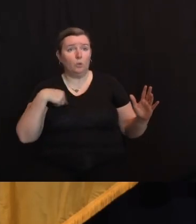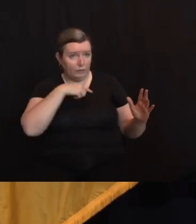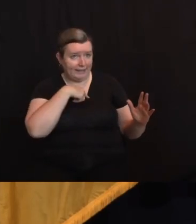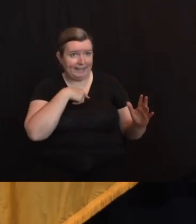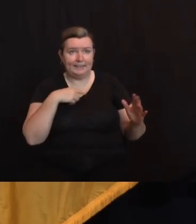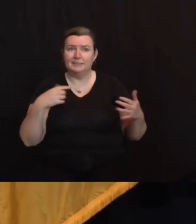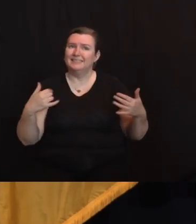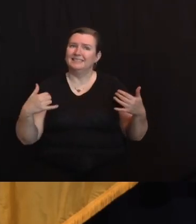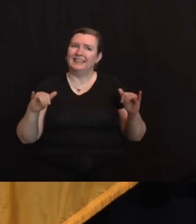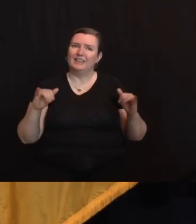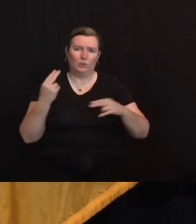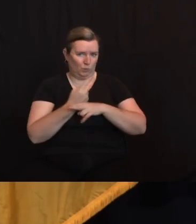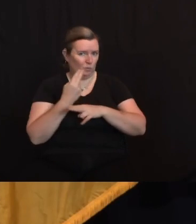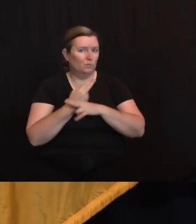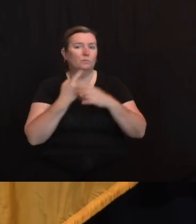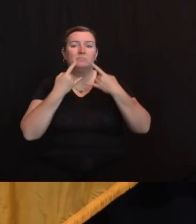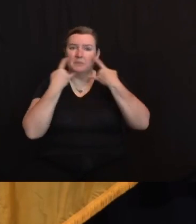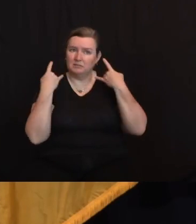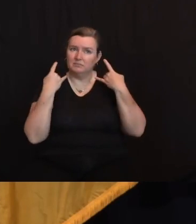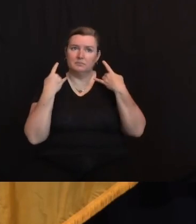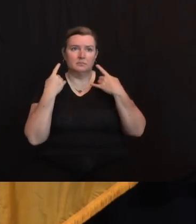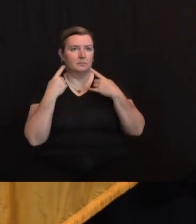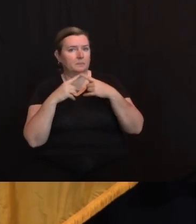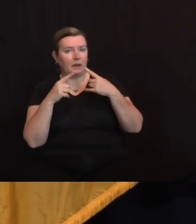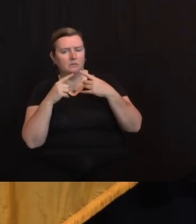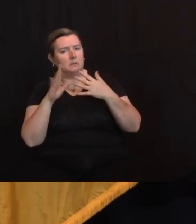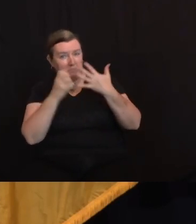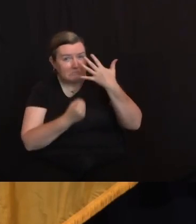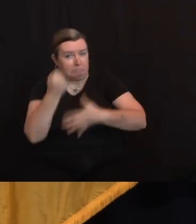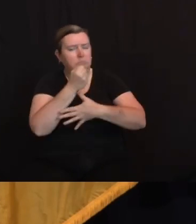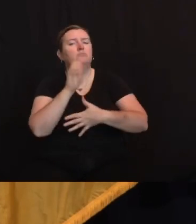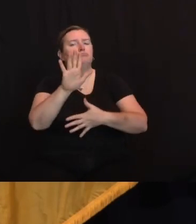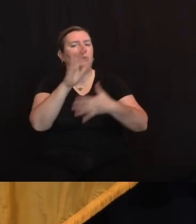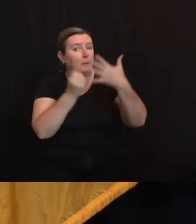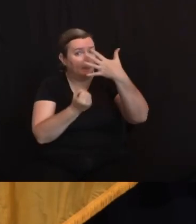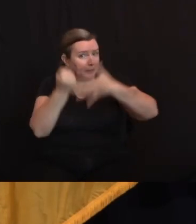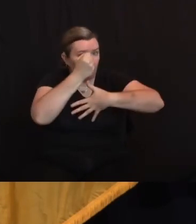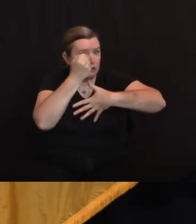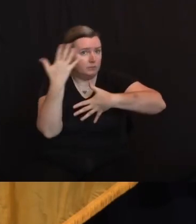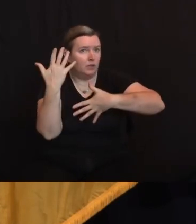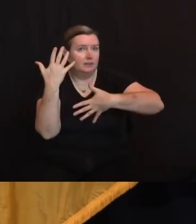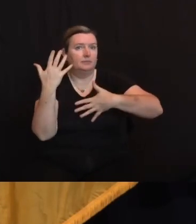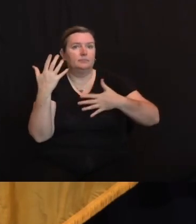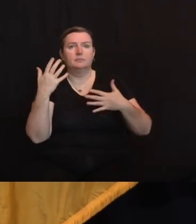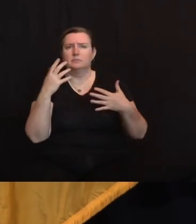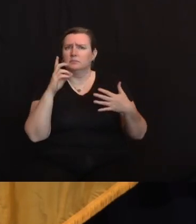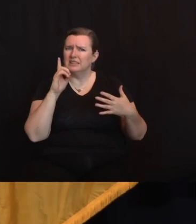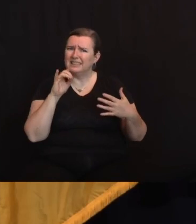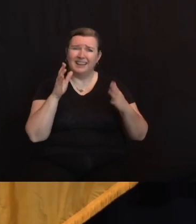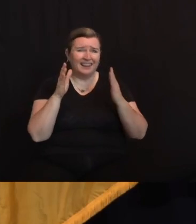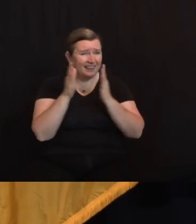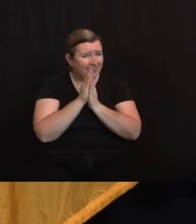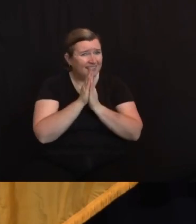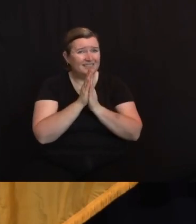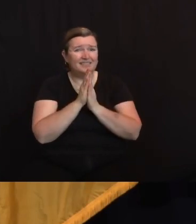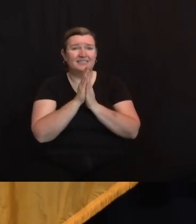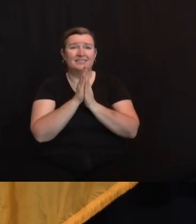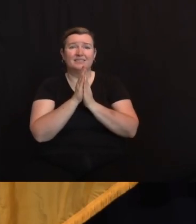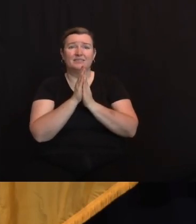not a priority. What is a priority, and we have asked explicitly, not just the state police, but the park